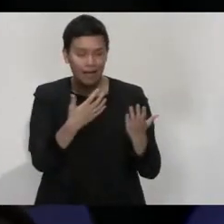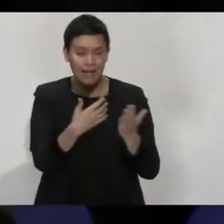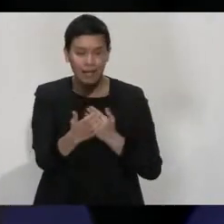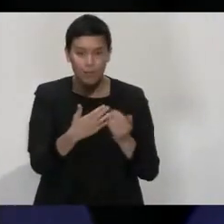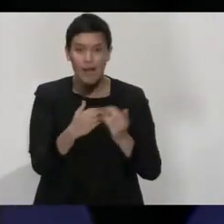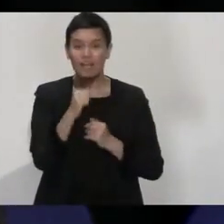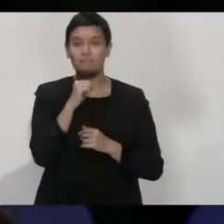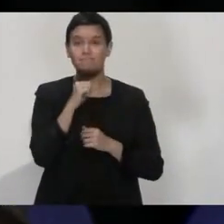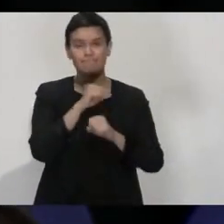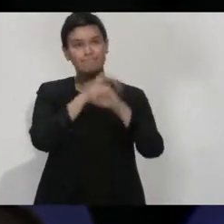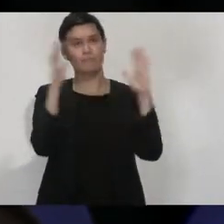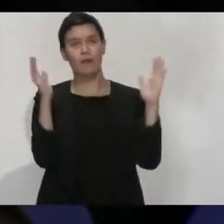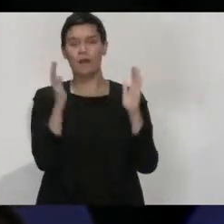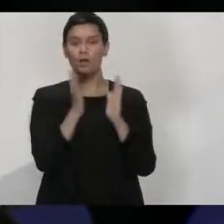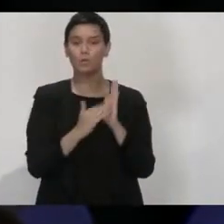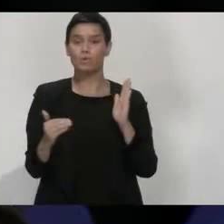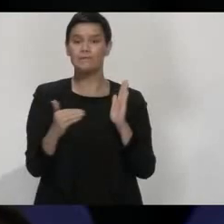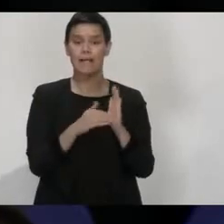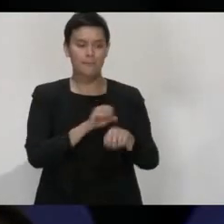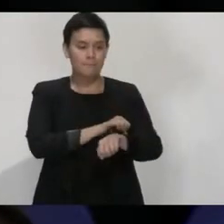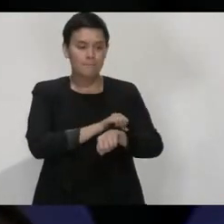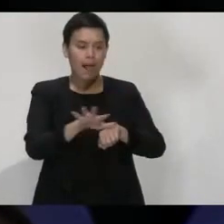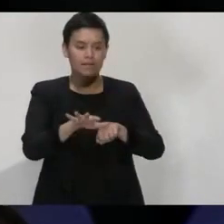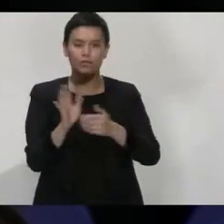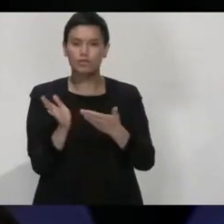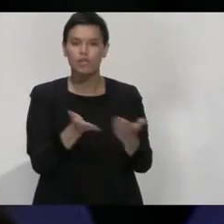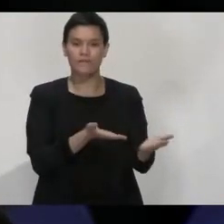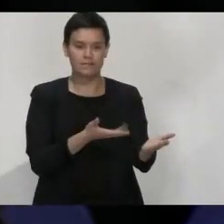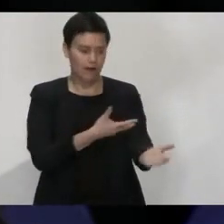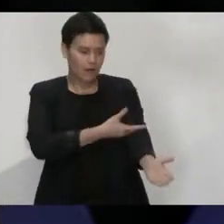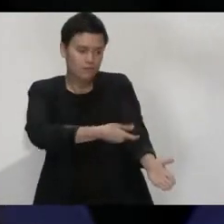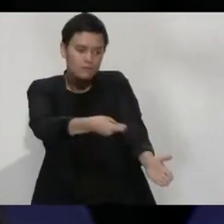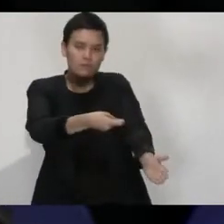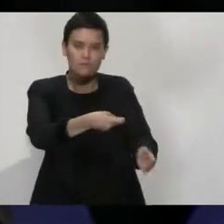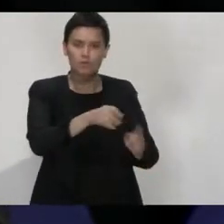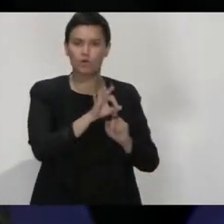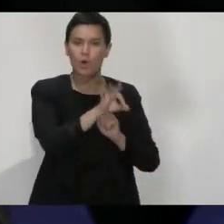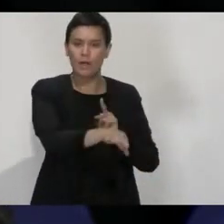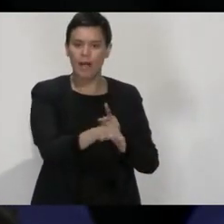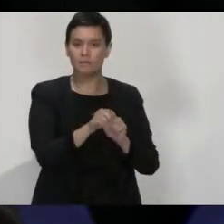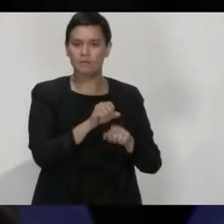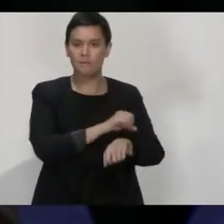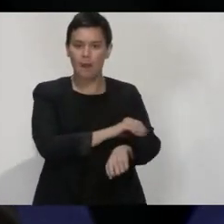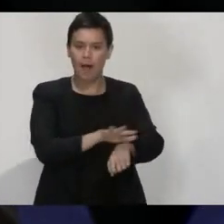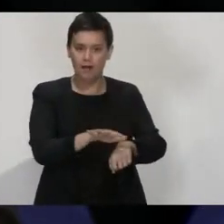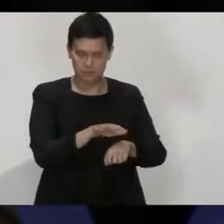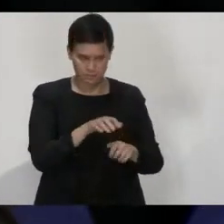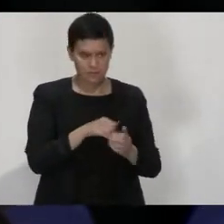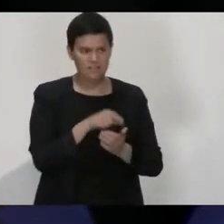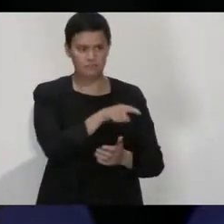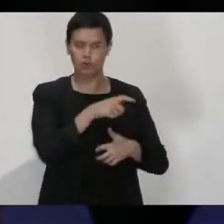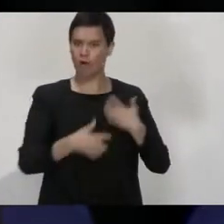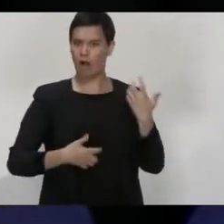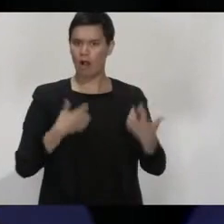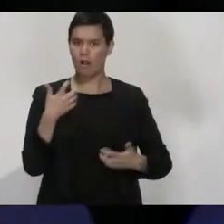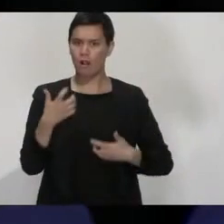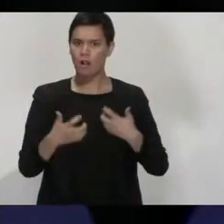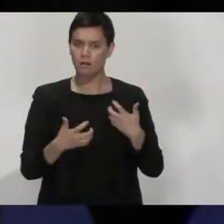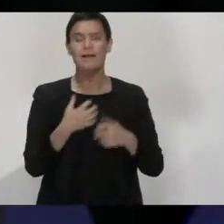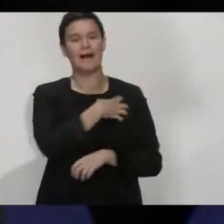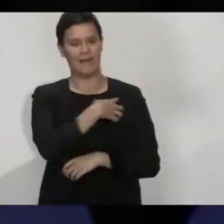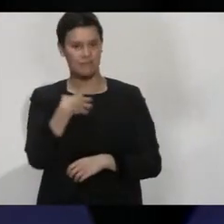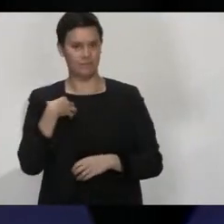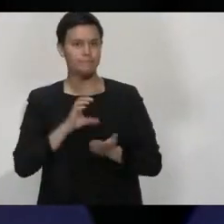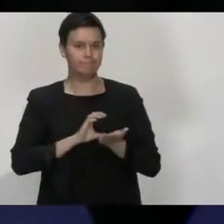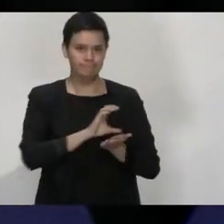the New Zealand Blood Service, who, genuinely we're going to struggle to be able to deliver their services. The same applies across a